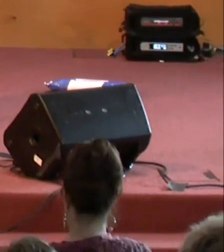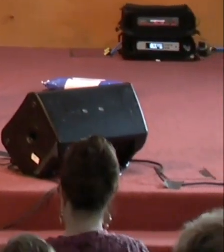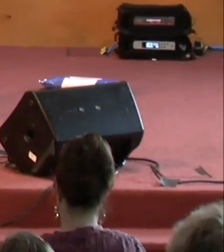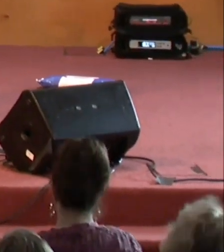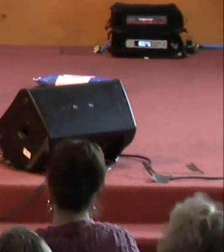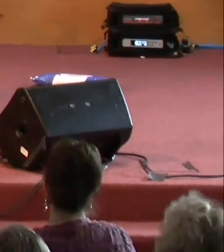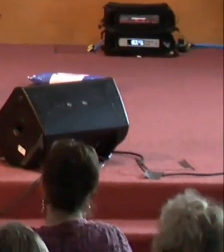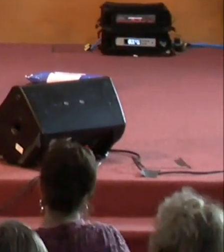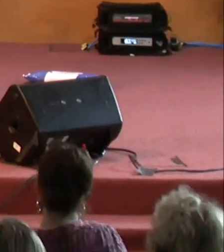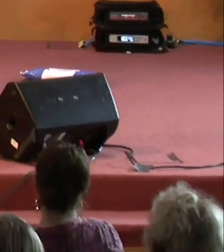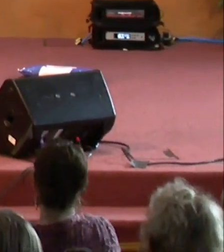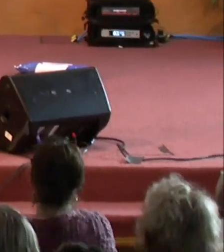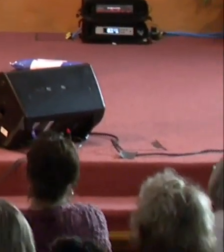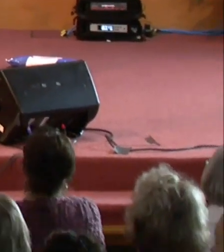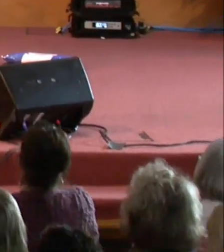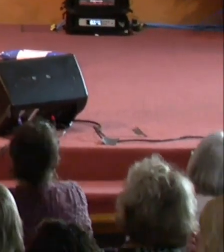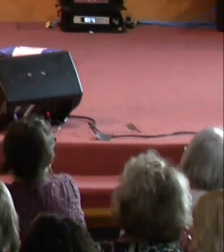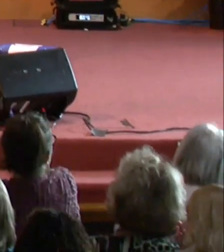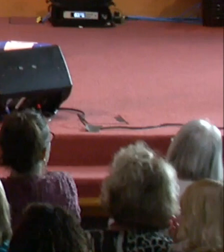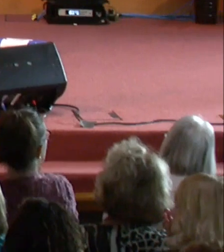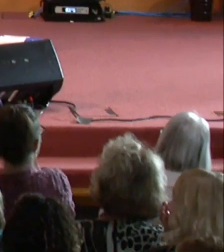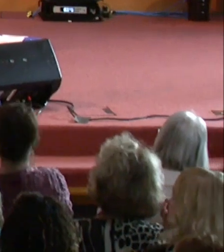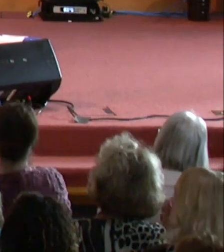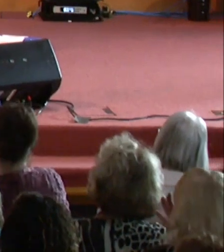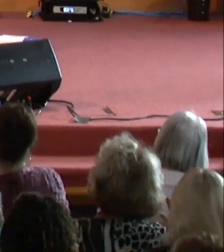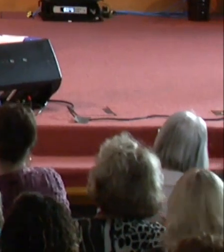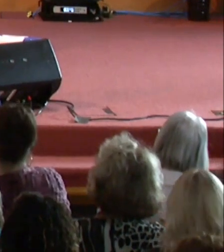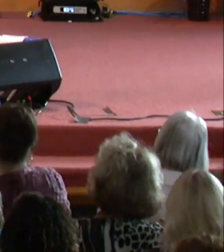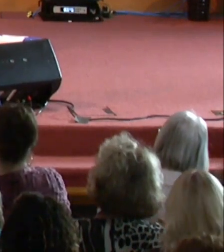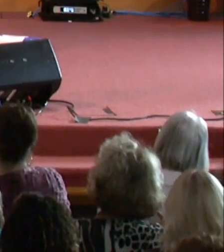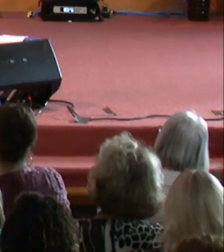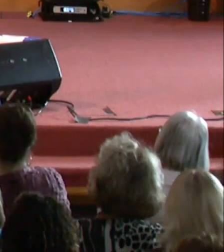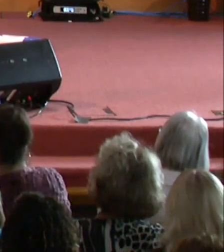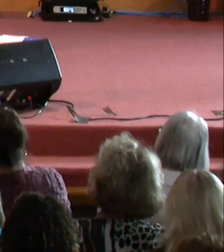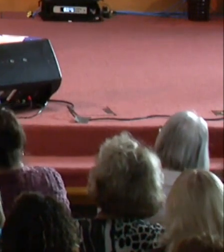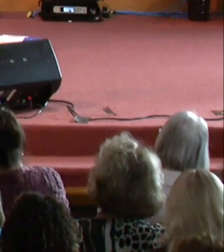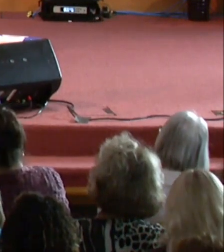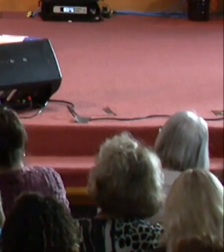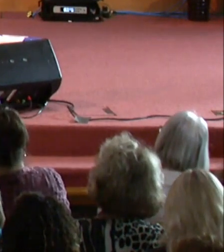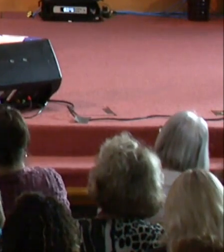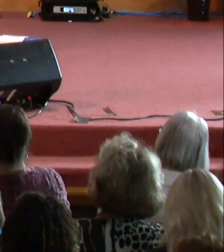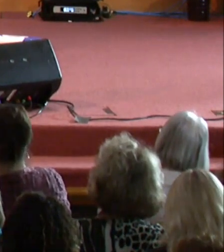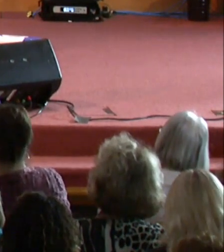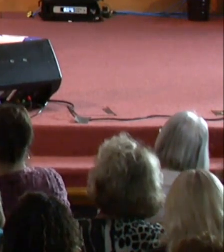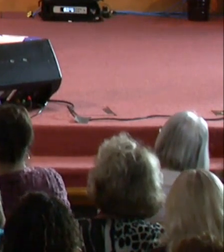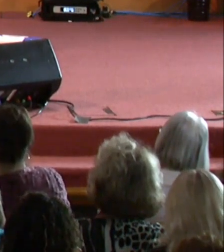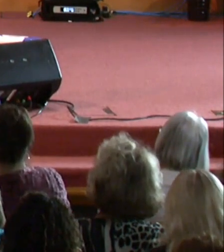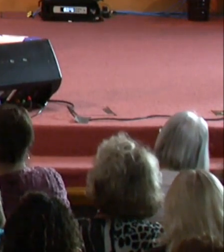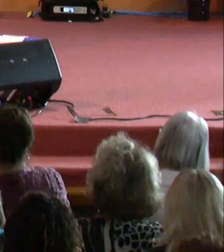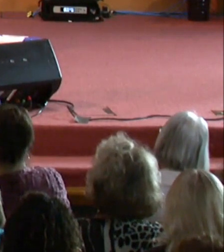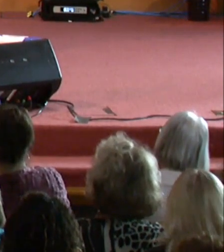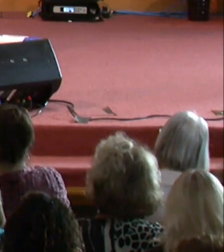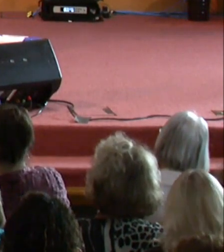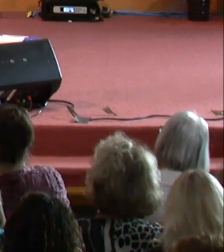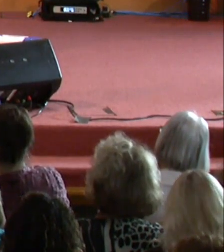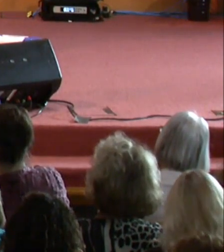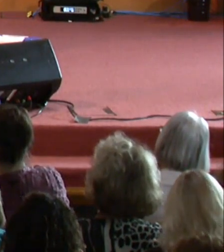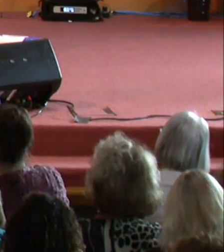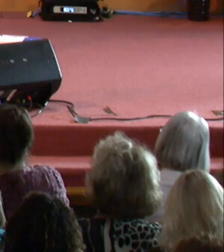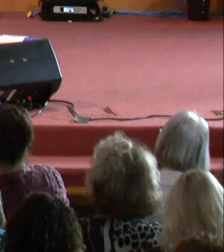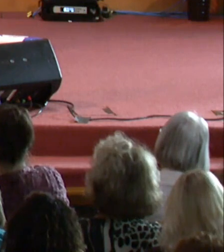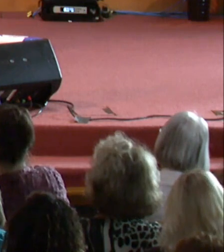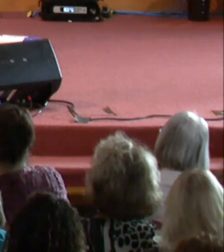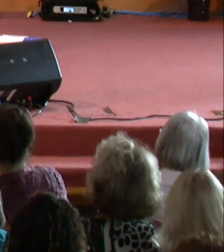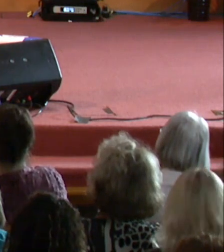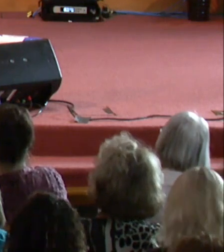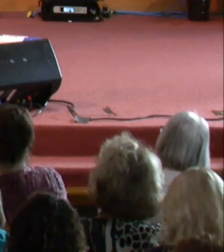Well, several years ago, Colin asked me to write a self-forgiveness song because after